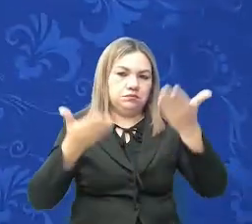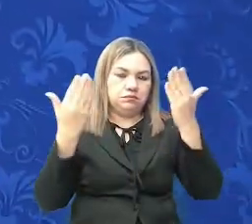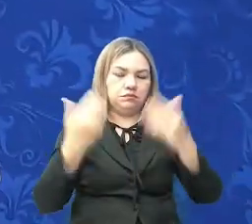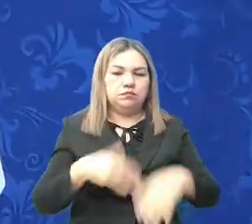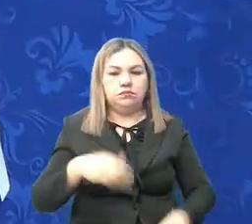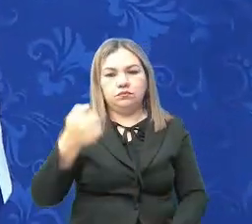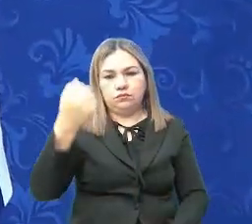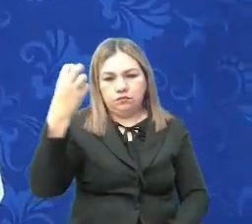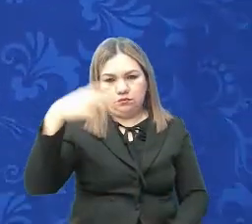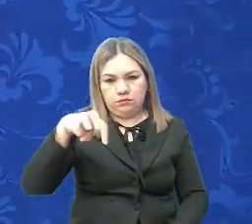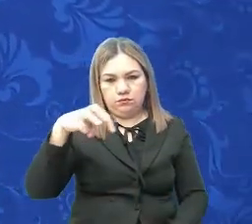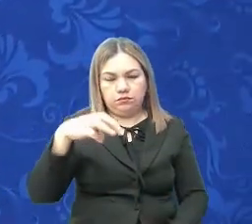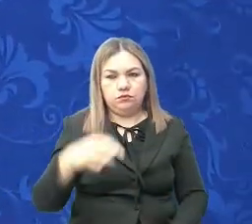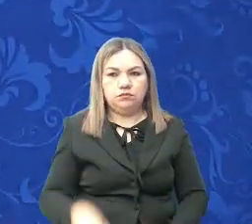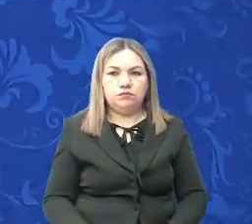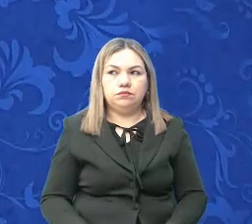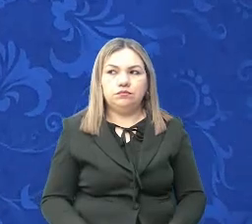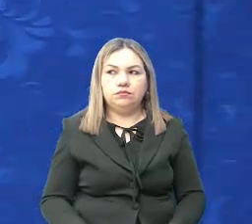How many of you say amen?